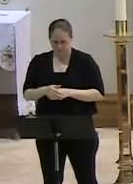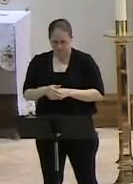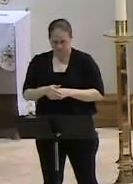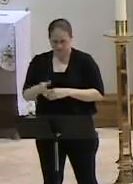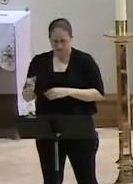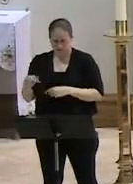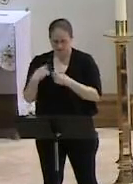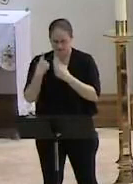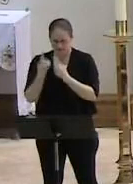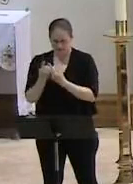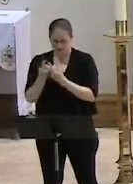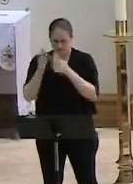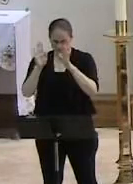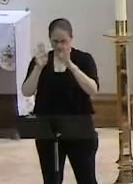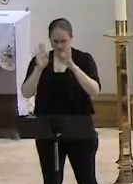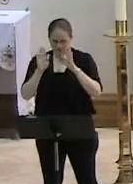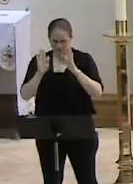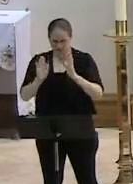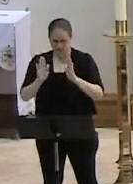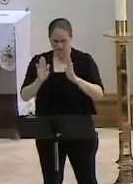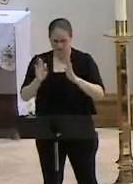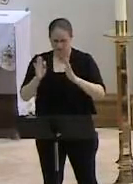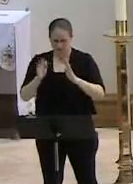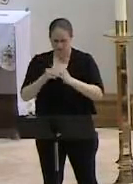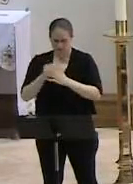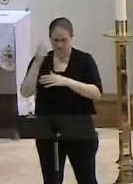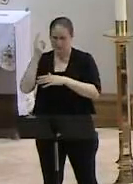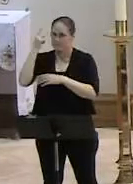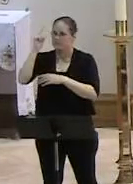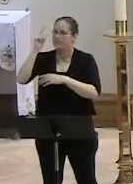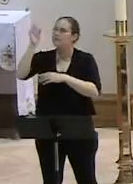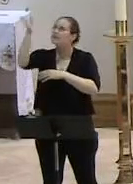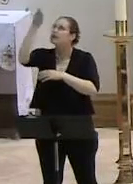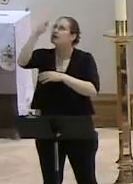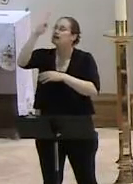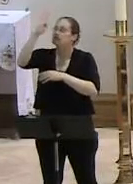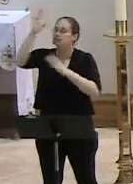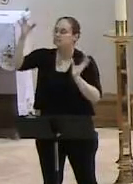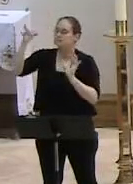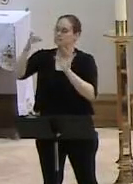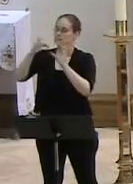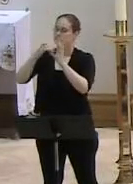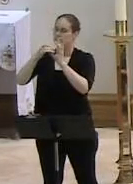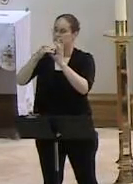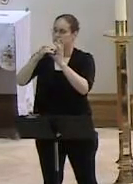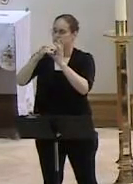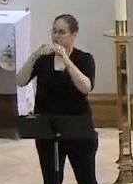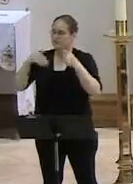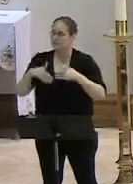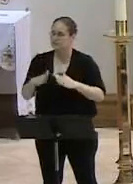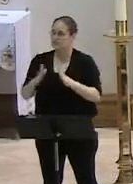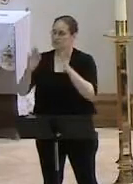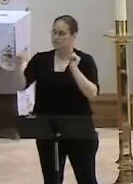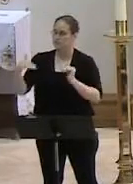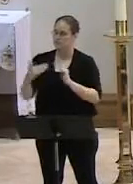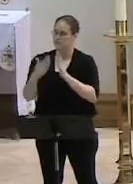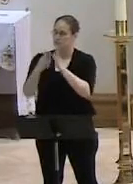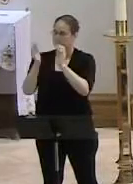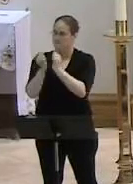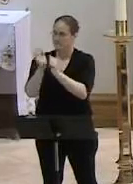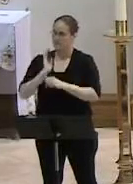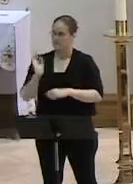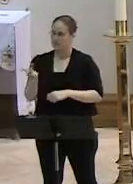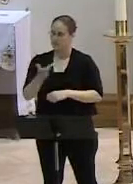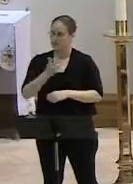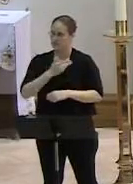since we have a great priest over the house of God, let us approach with a sincere heart and